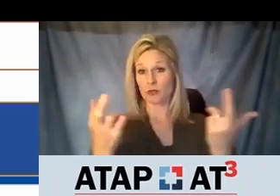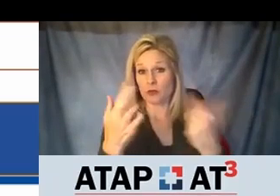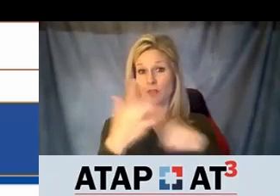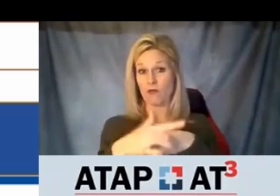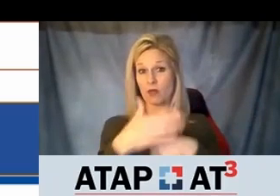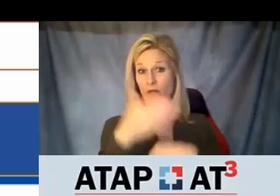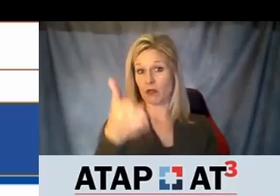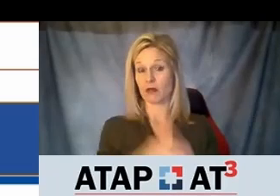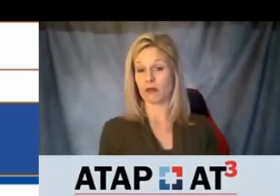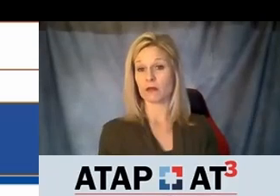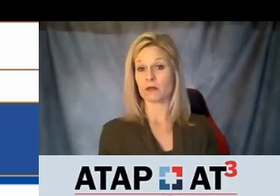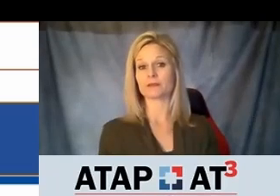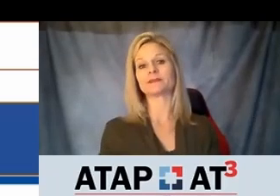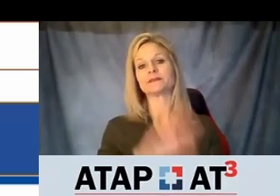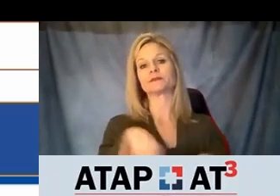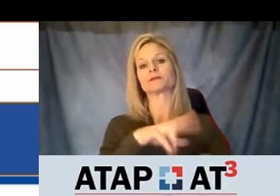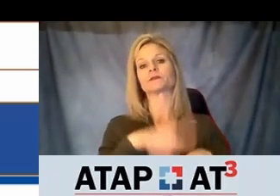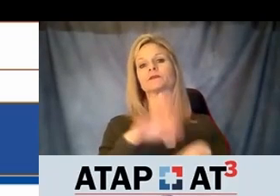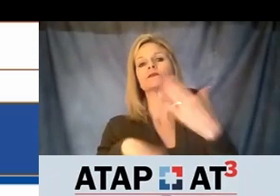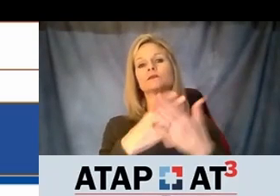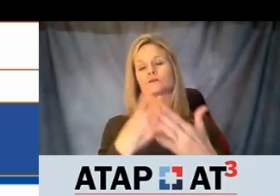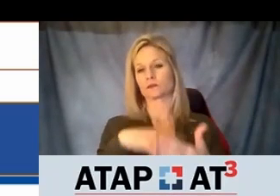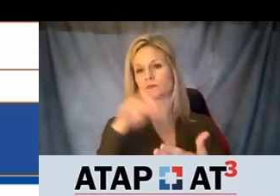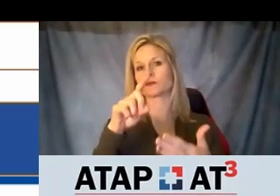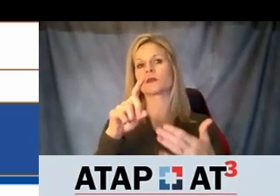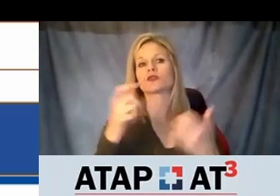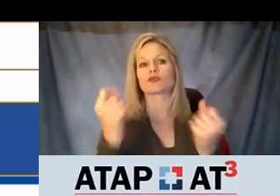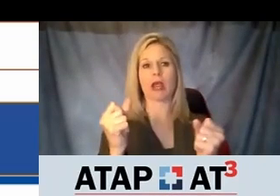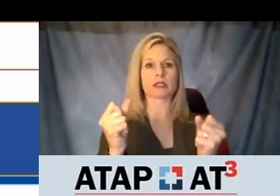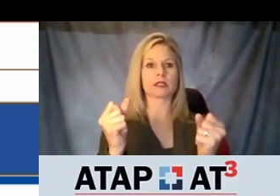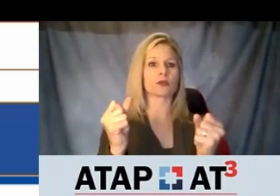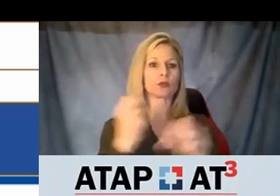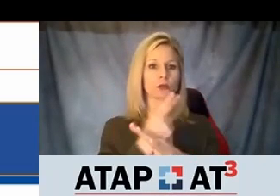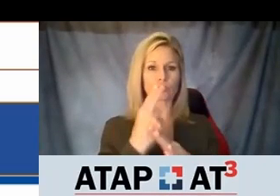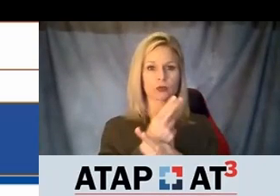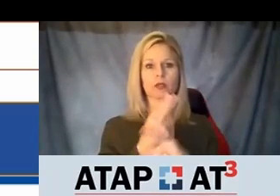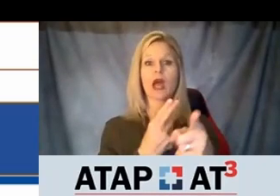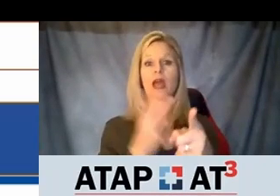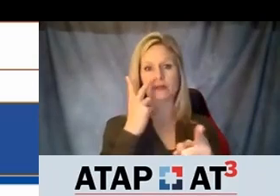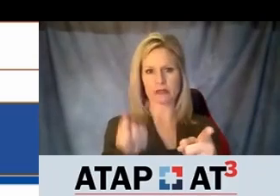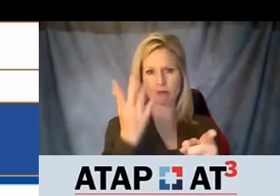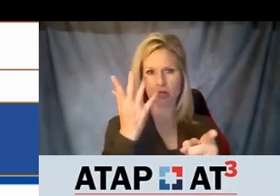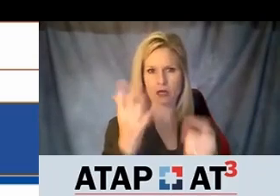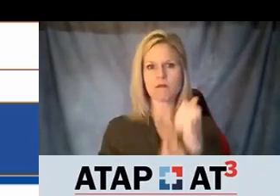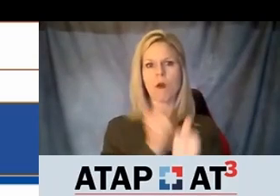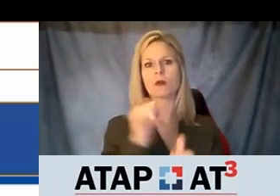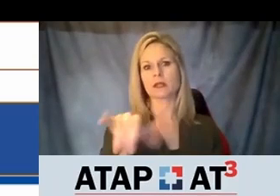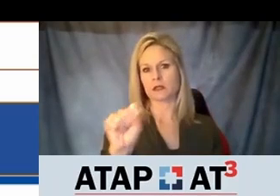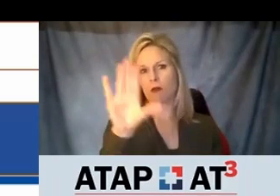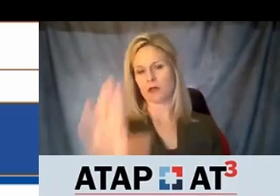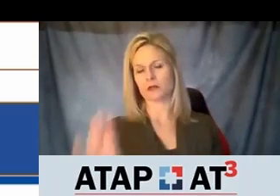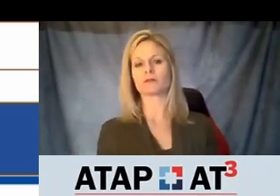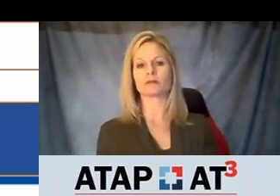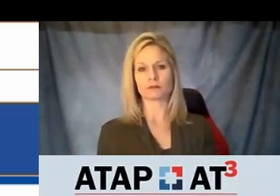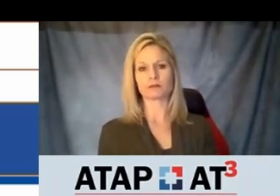So of course, all of us trying to manage all of the resources that are out there. I do visit many, Leslie says most of them. That's fantastic.